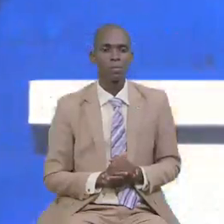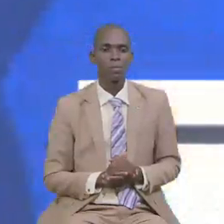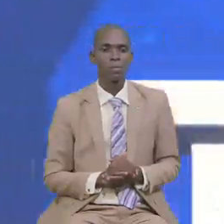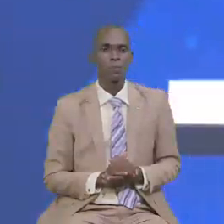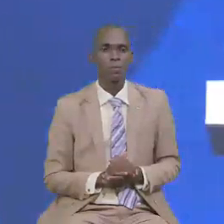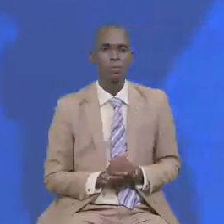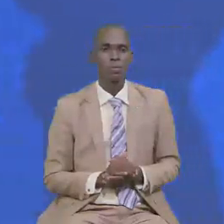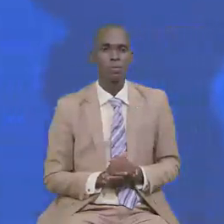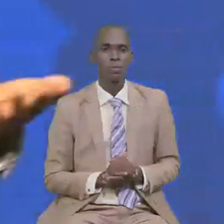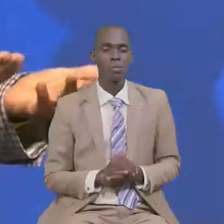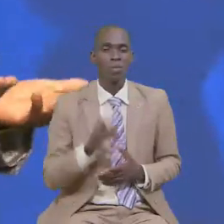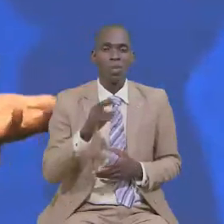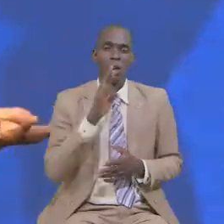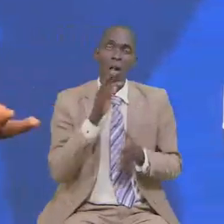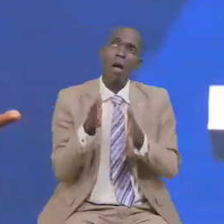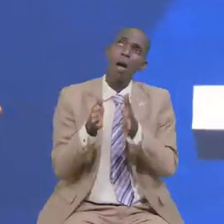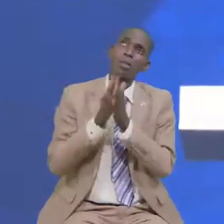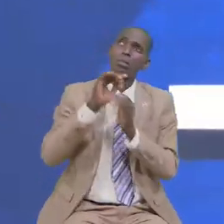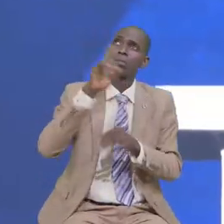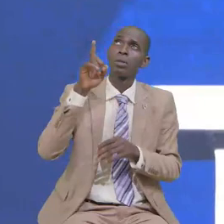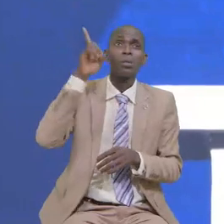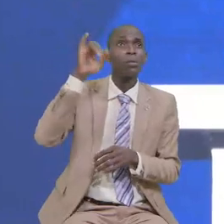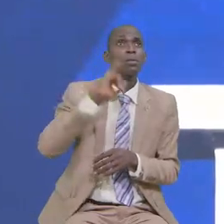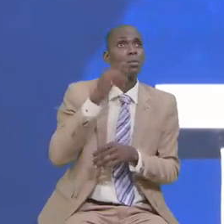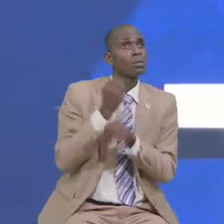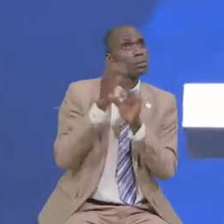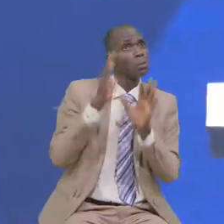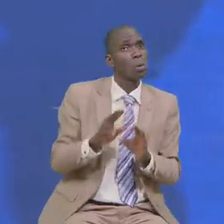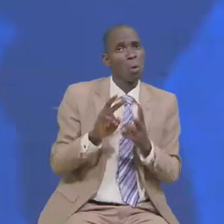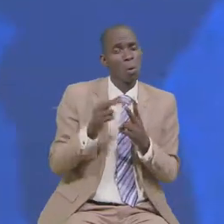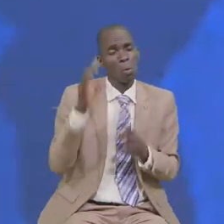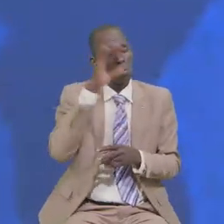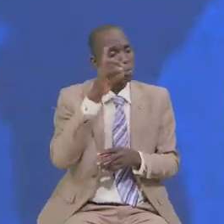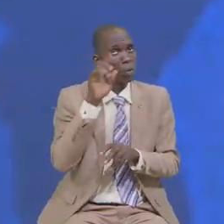You are asking a question, is he the Savior, or do we look for another?